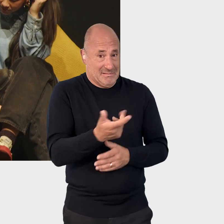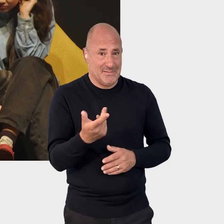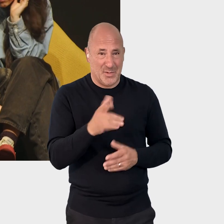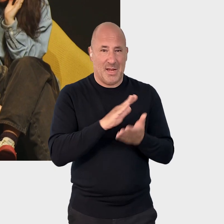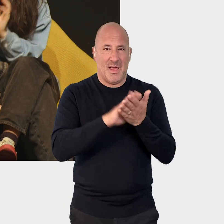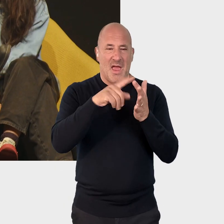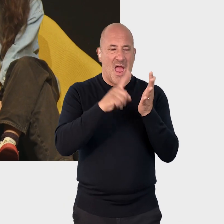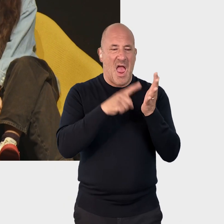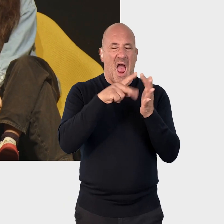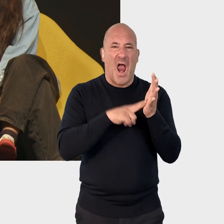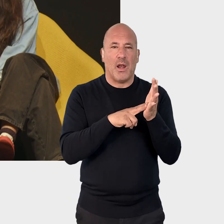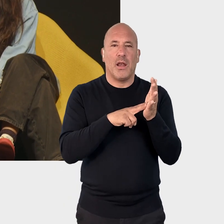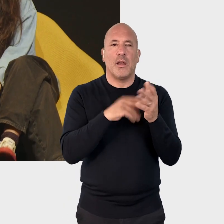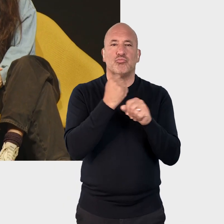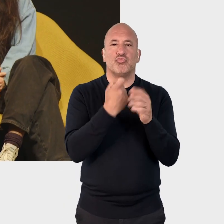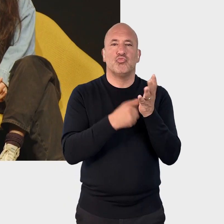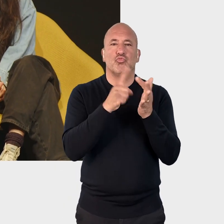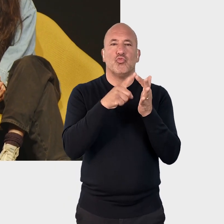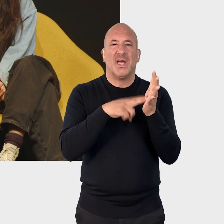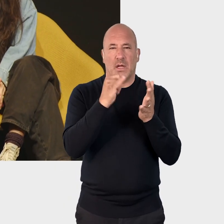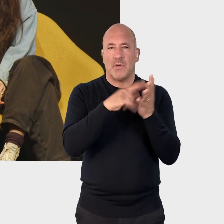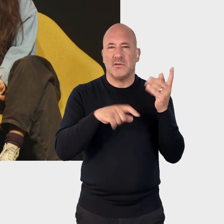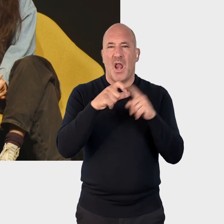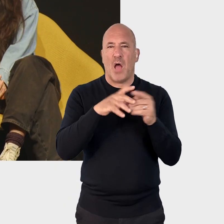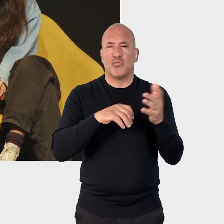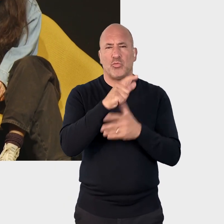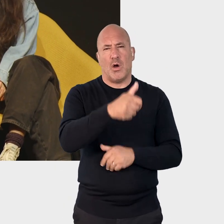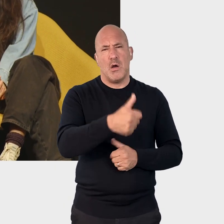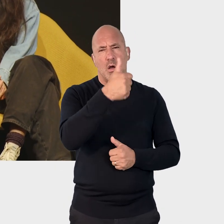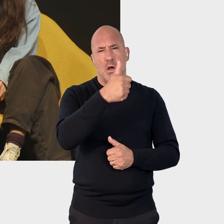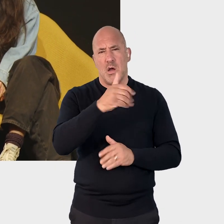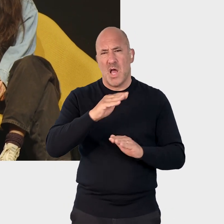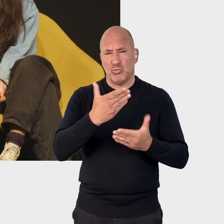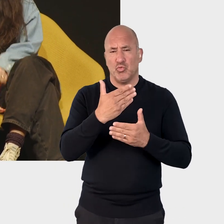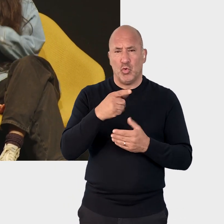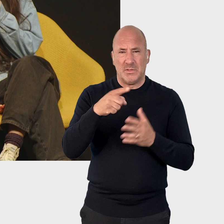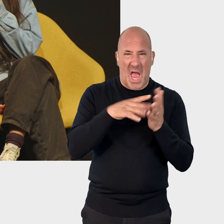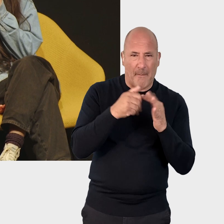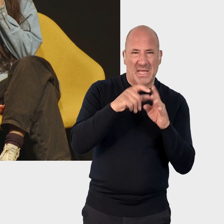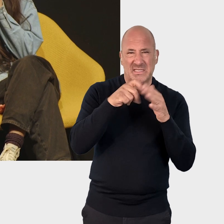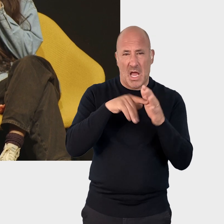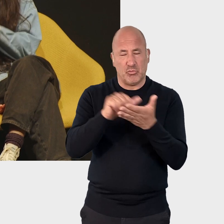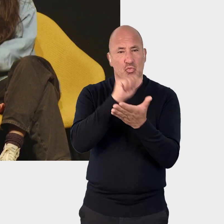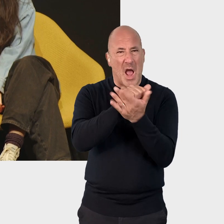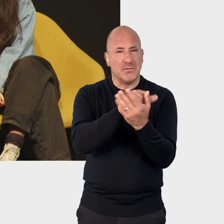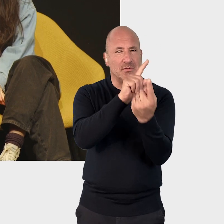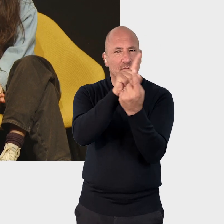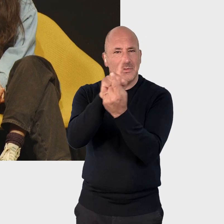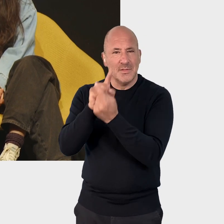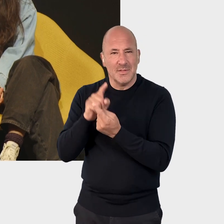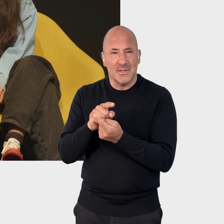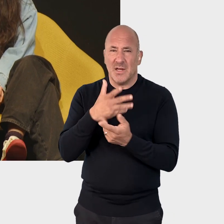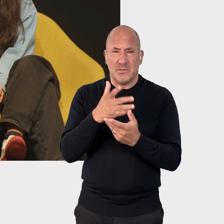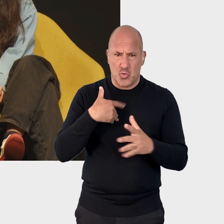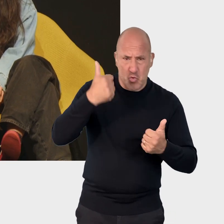Yeah, I mean, not much to add. I think that Helen Green at Sunderland Culture did a great job of introducing Emily and Dan to the right sort of people, and a